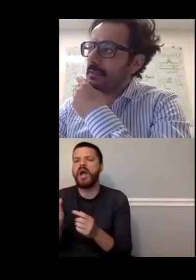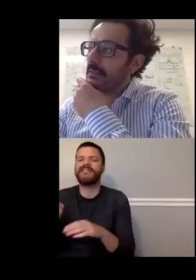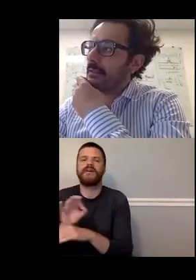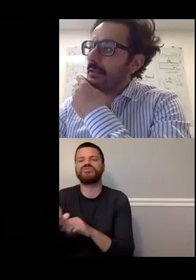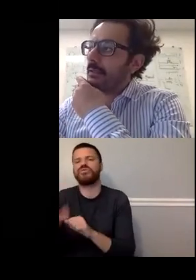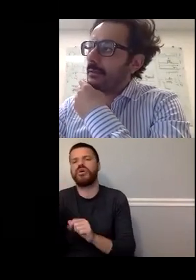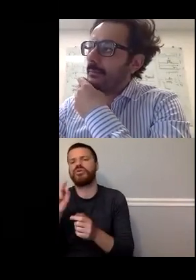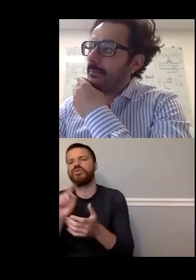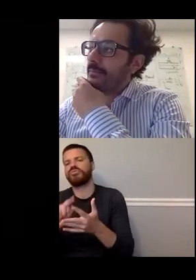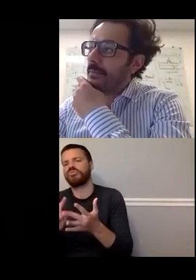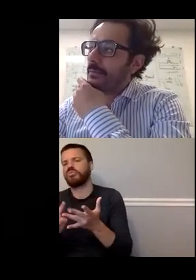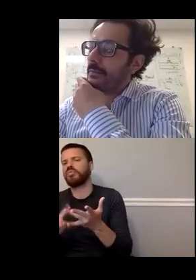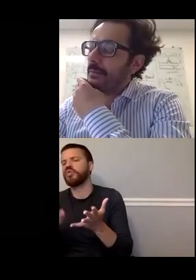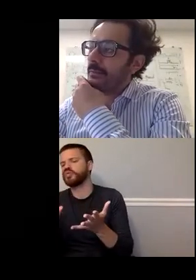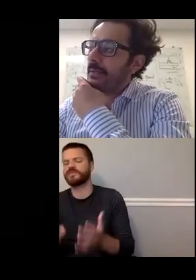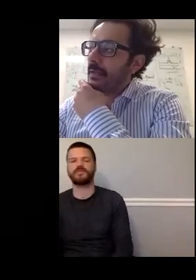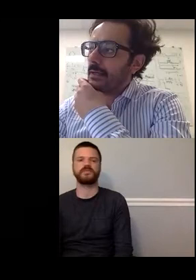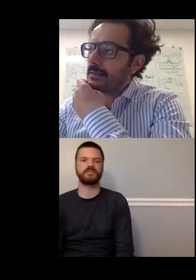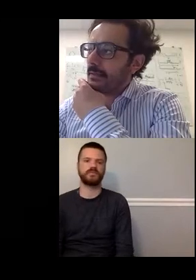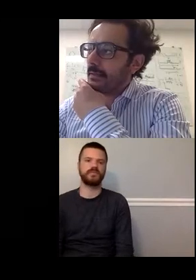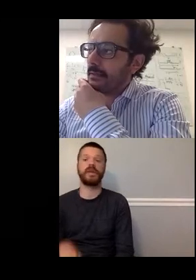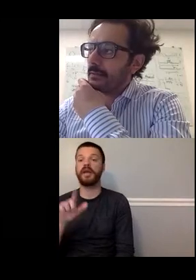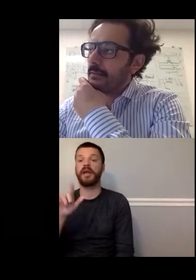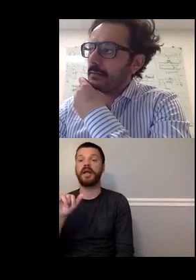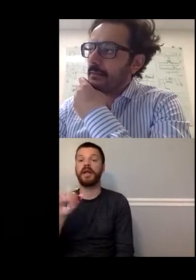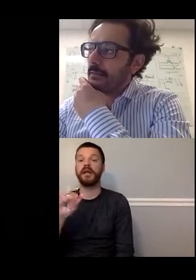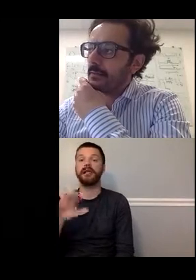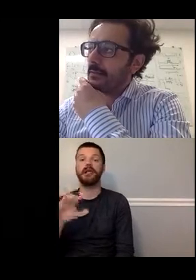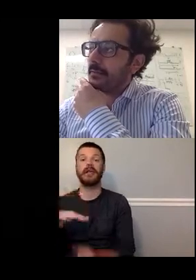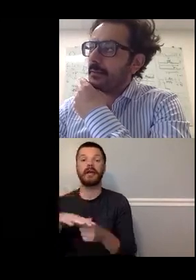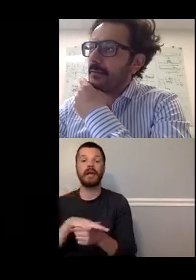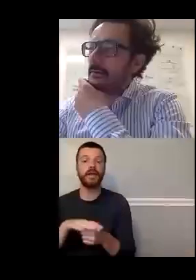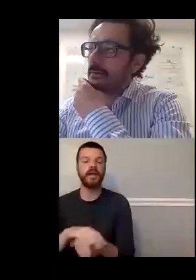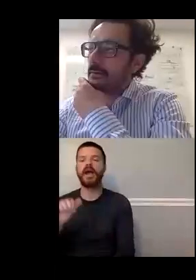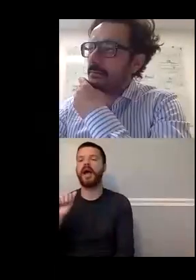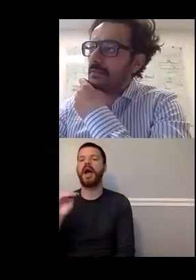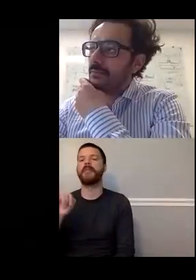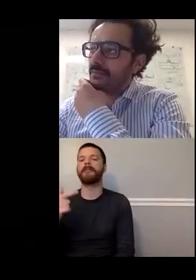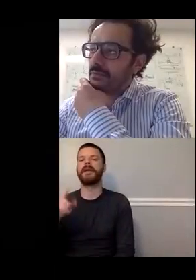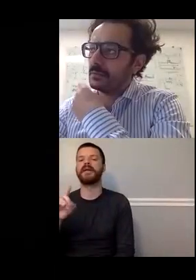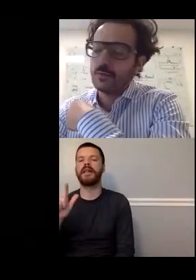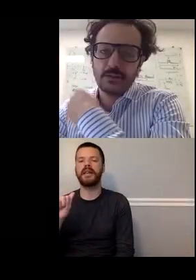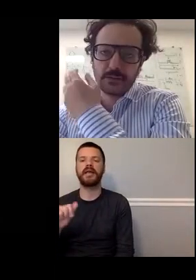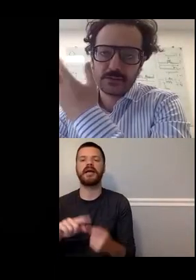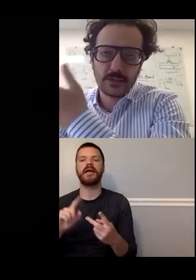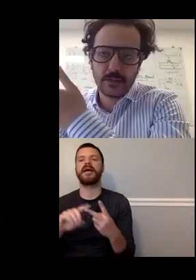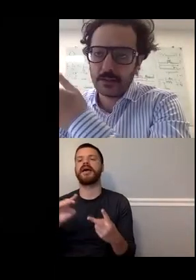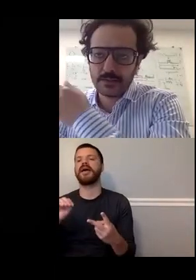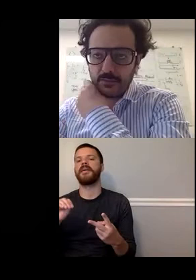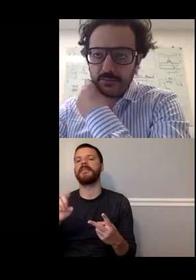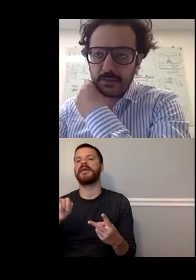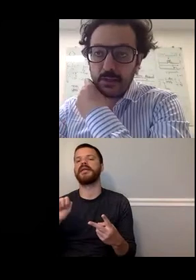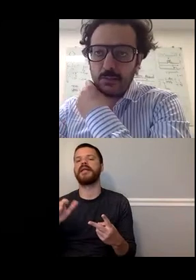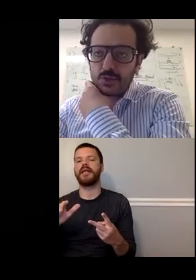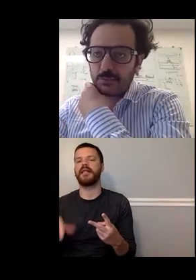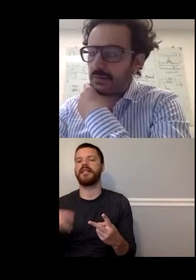can see, limbic areas like the amygdala and the medial prefrontal cortex areas